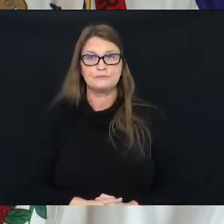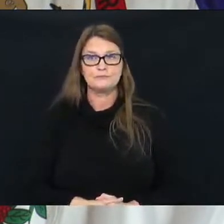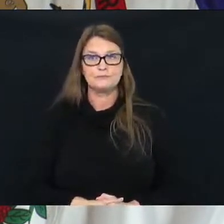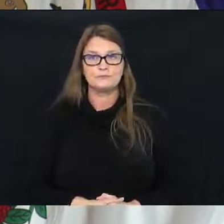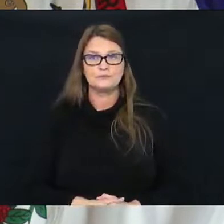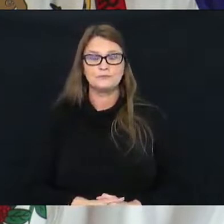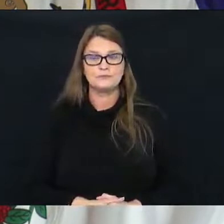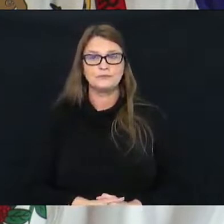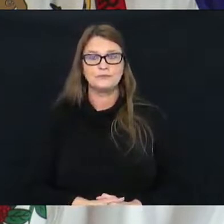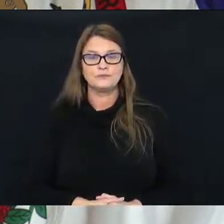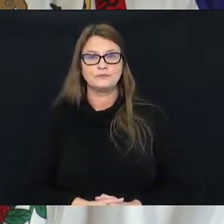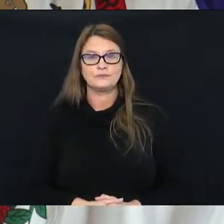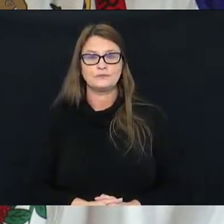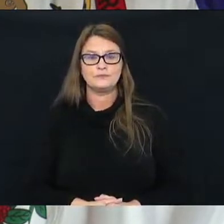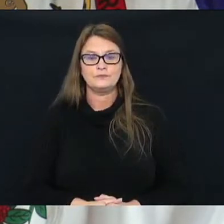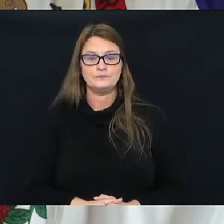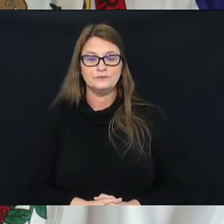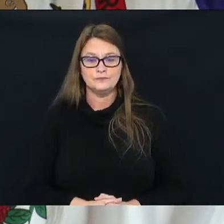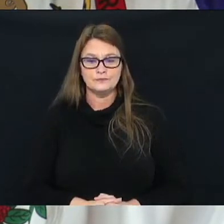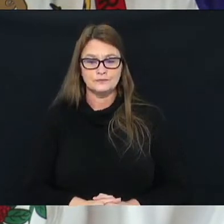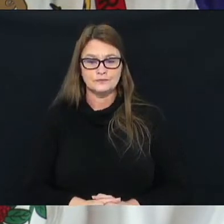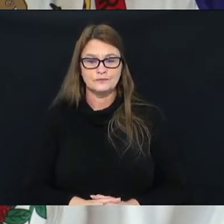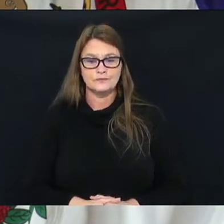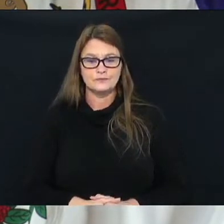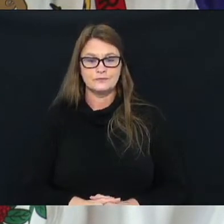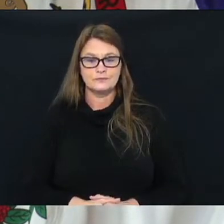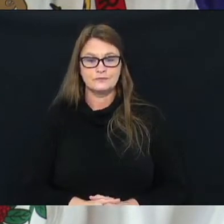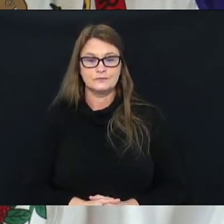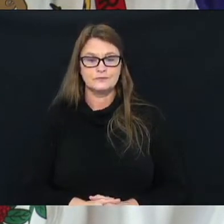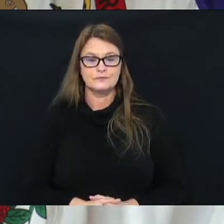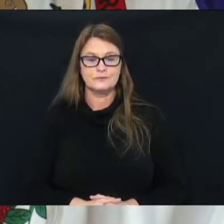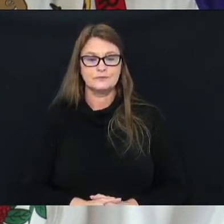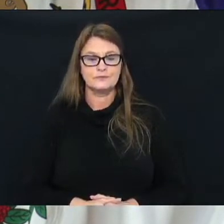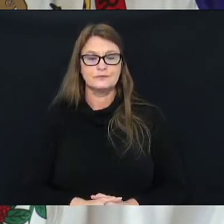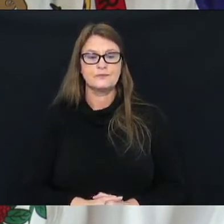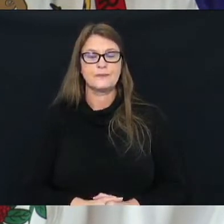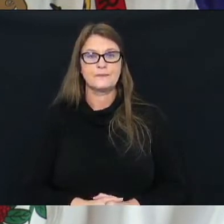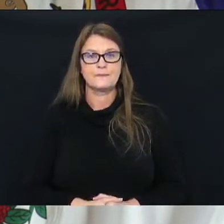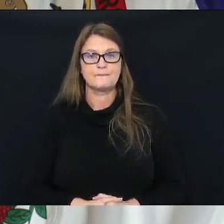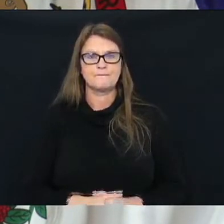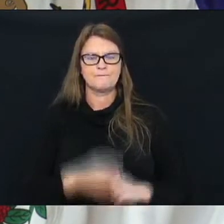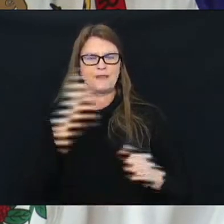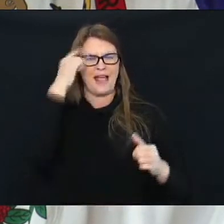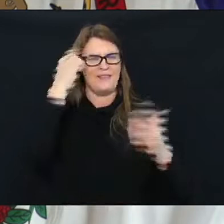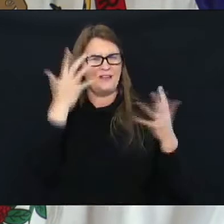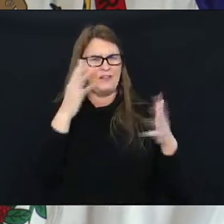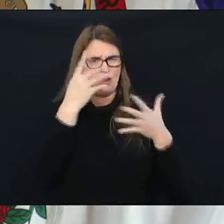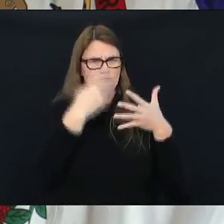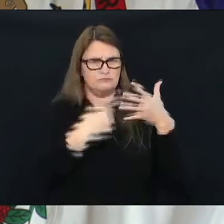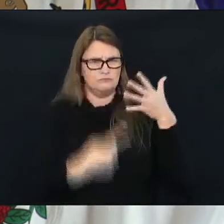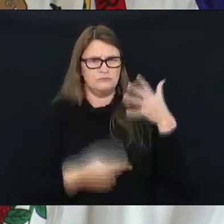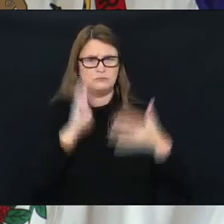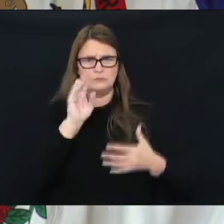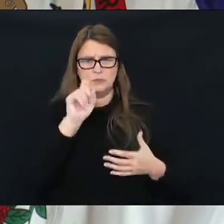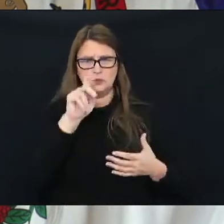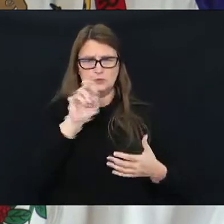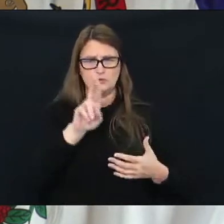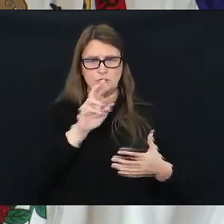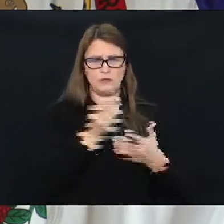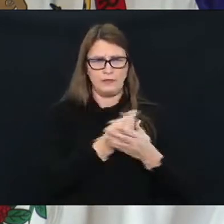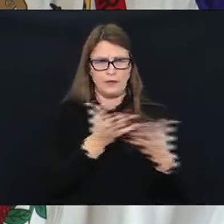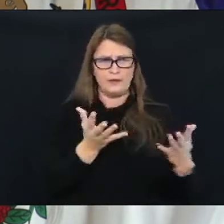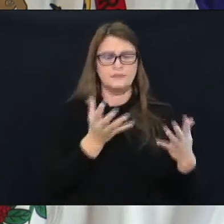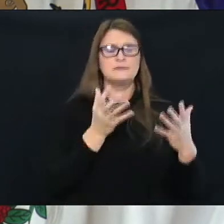From the standpoint of, let me think here. I think I've covered all the booster stuff.